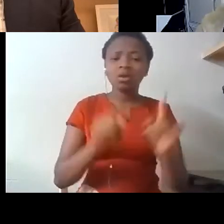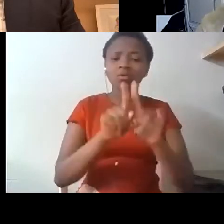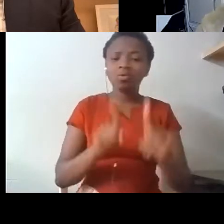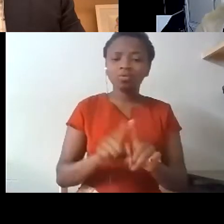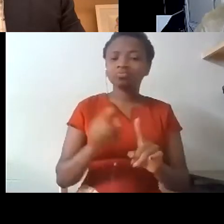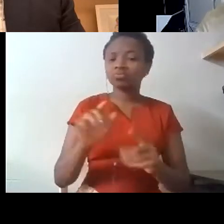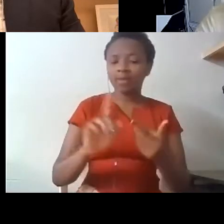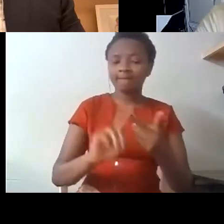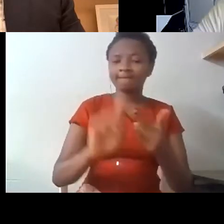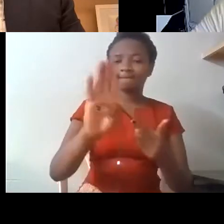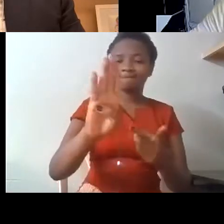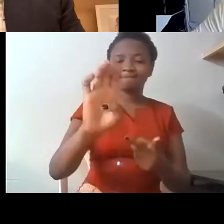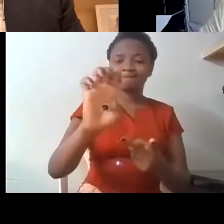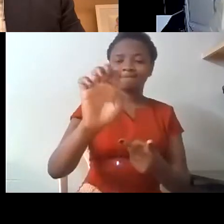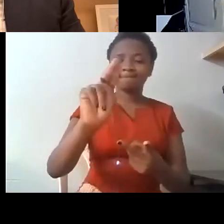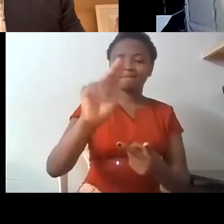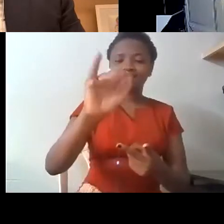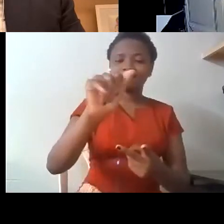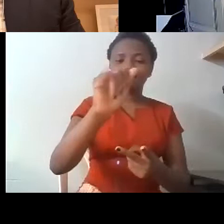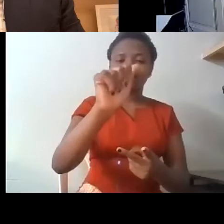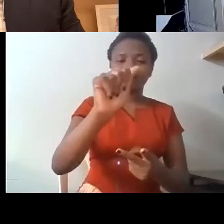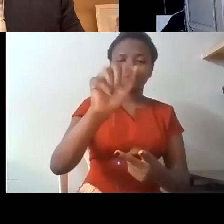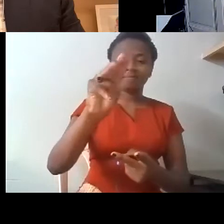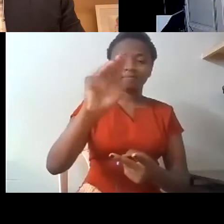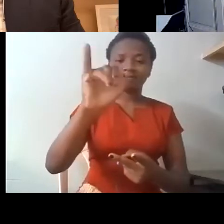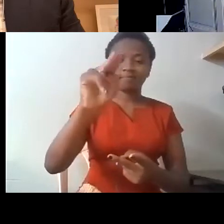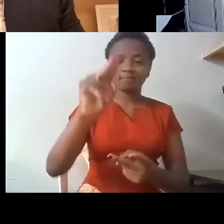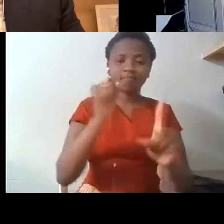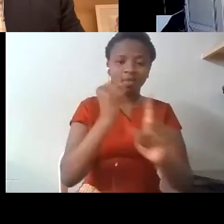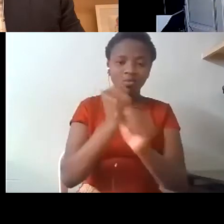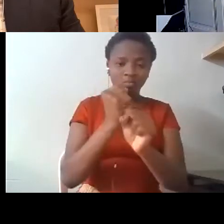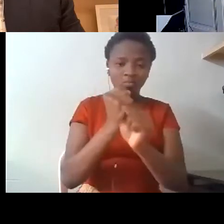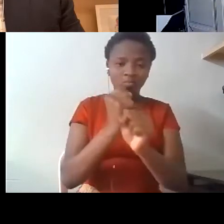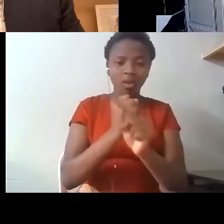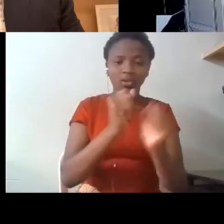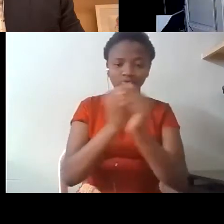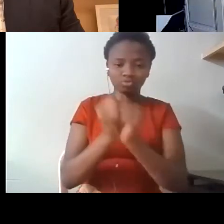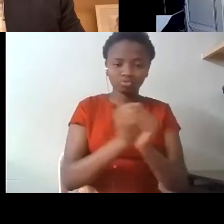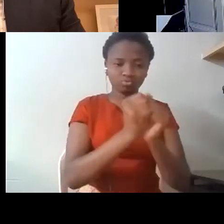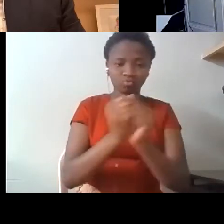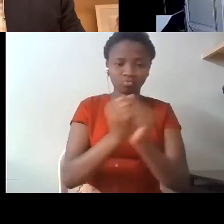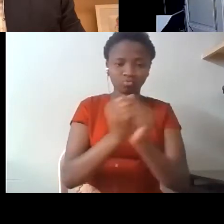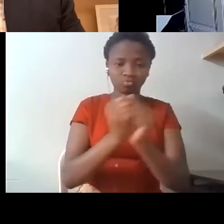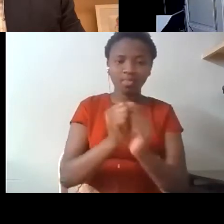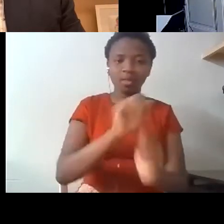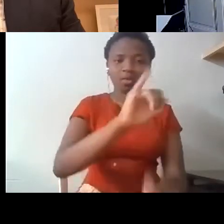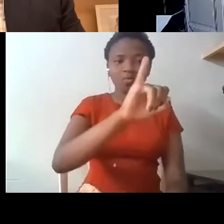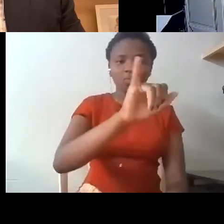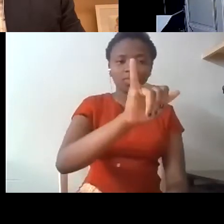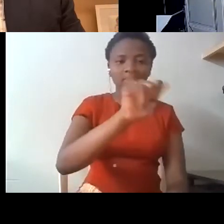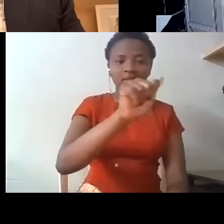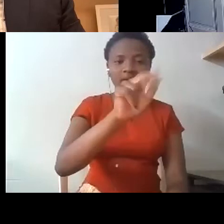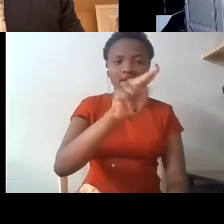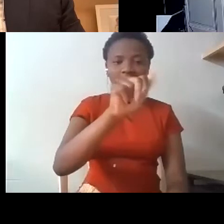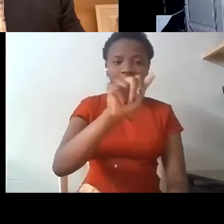worked along with Yana and Maria Paula Cunha and Rosario to produce this report. But I